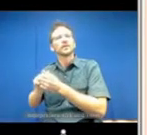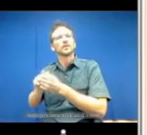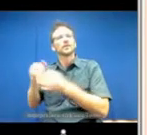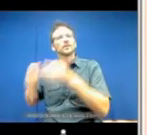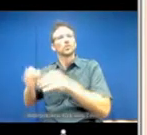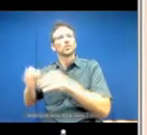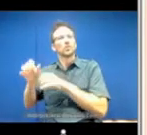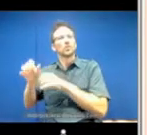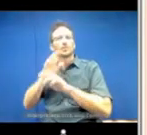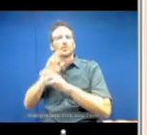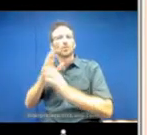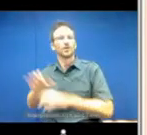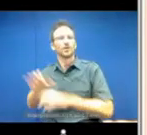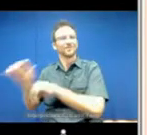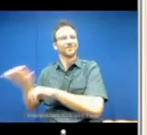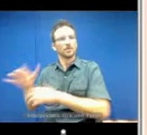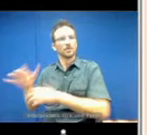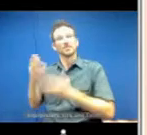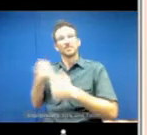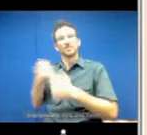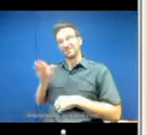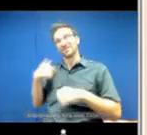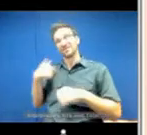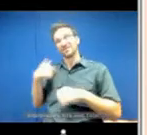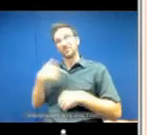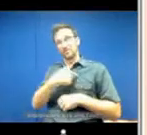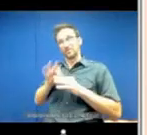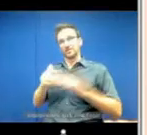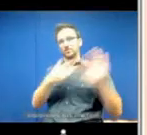sworn. You may have brought a copy of the oath with you.